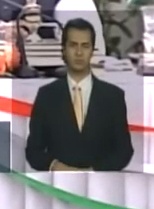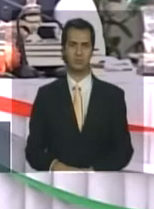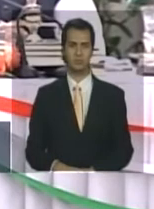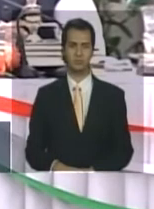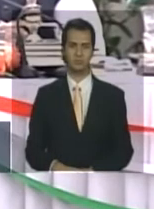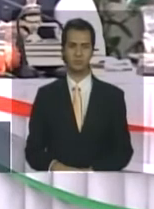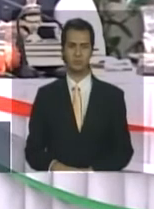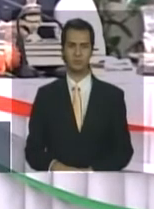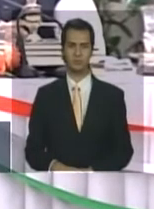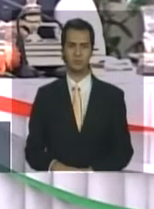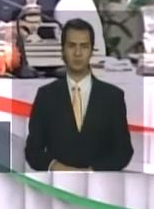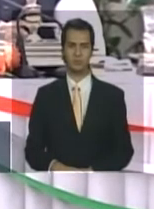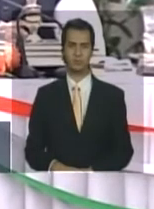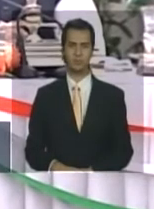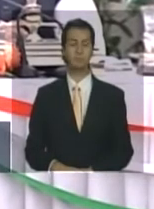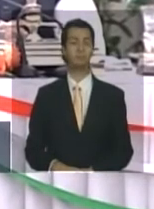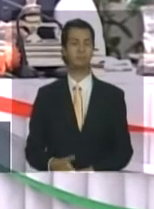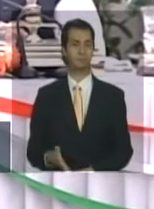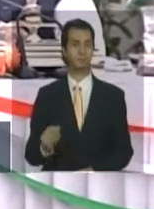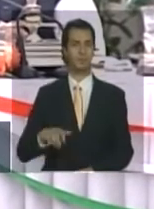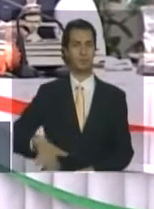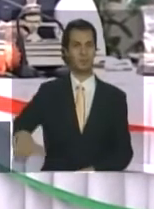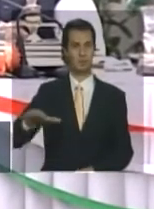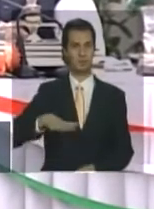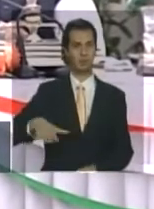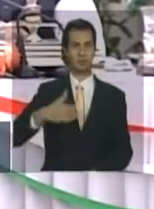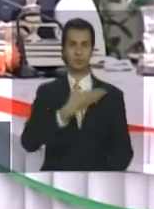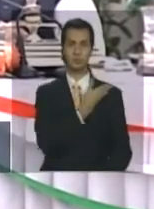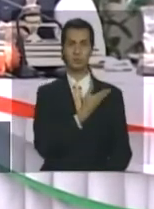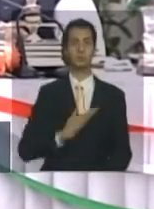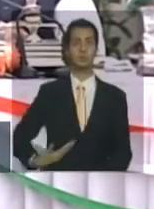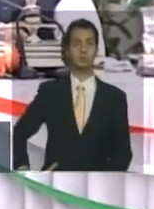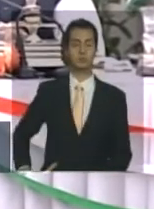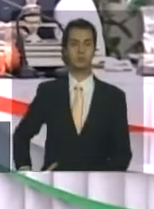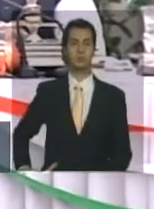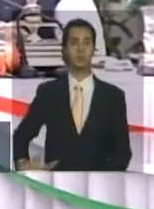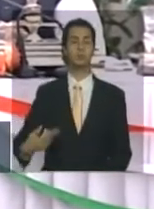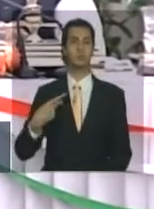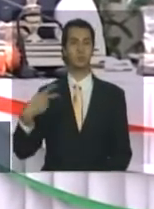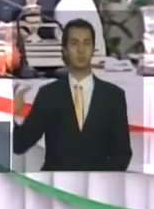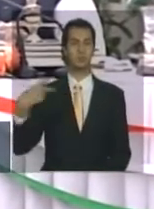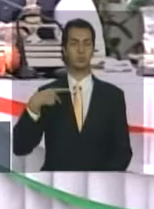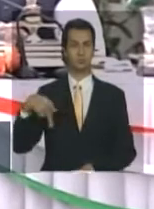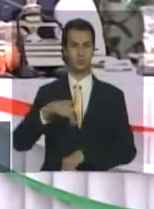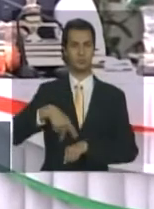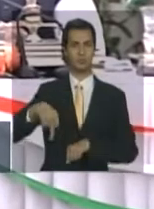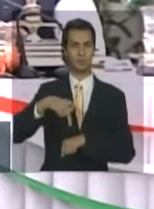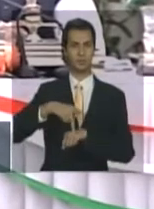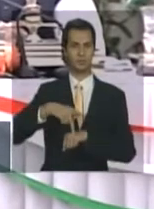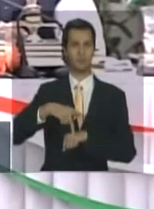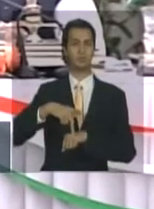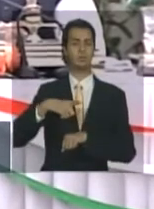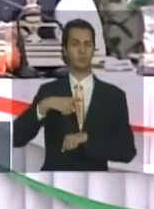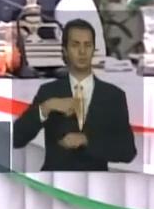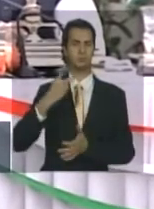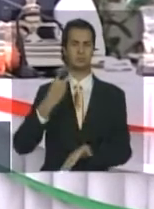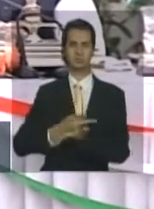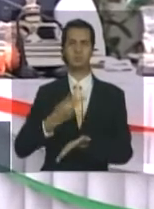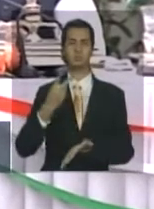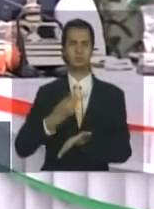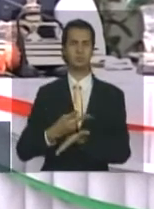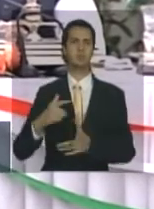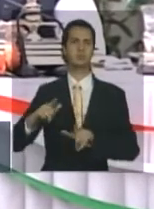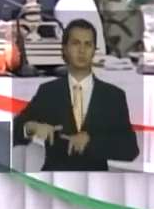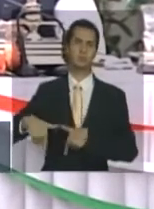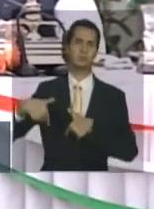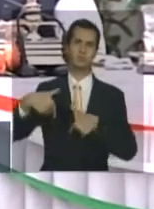influence. No campo da governança, nossos países concorrem por meio de permanentes esforços